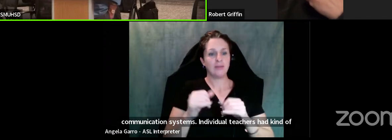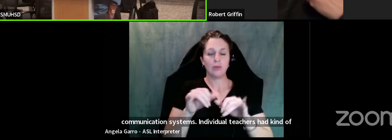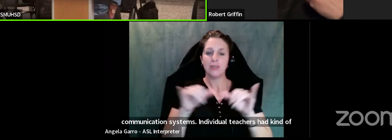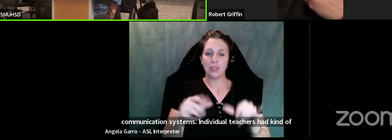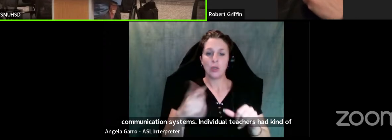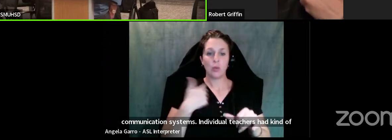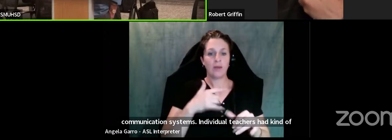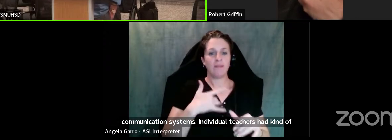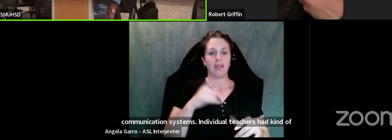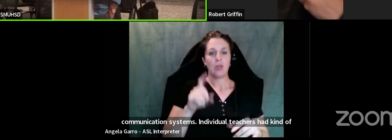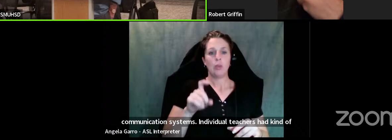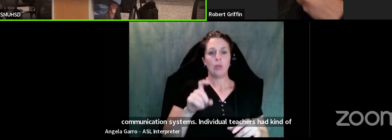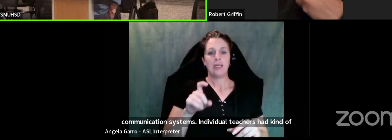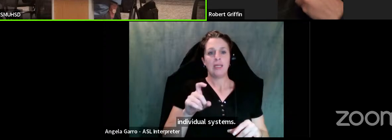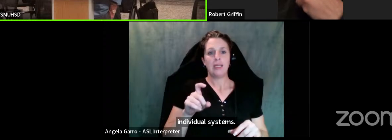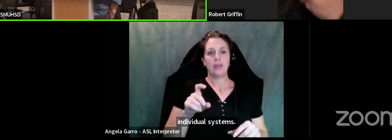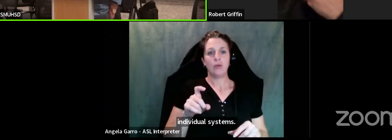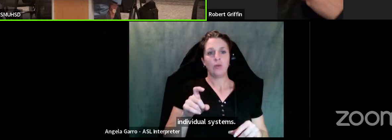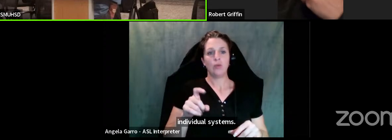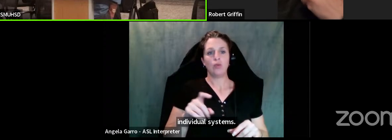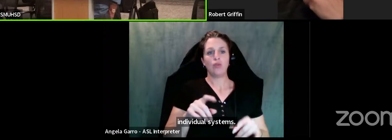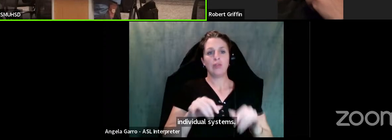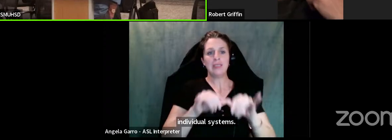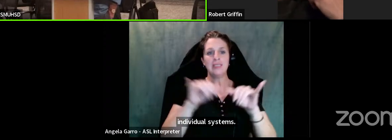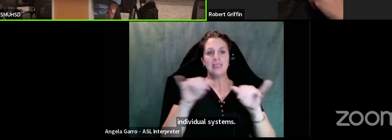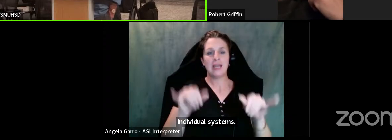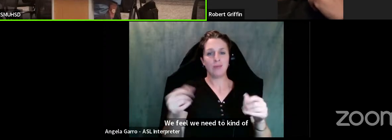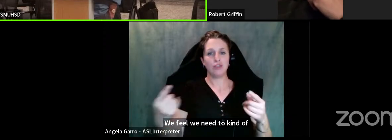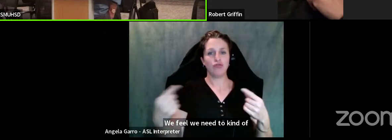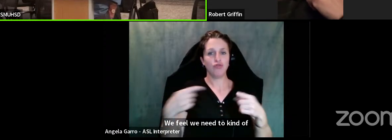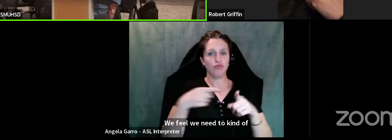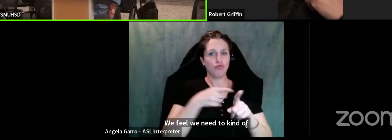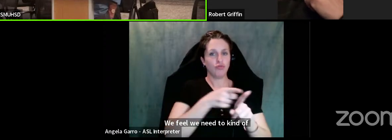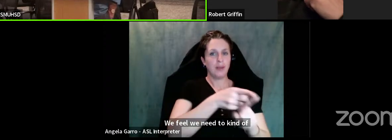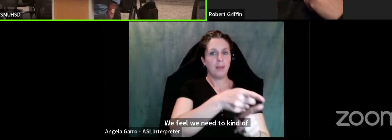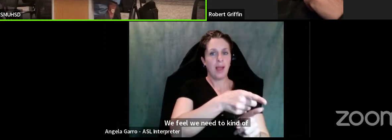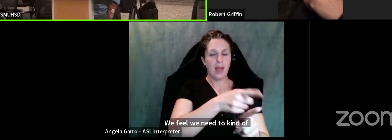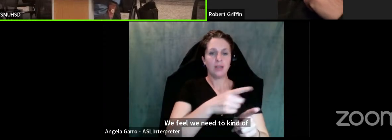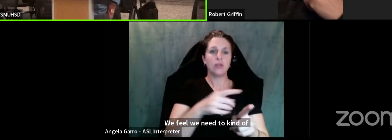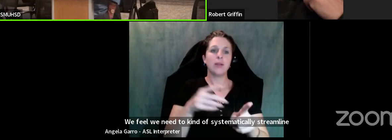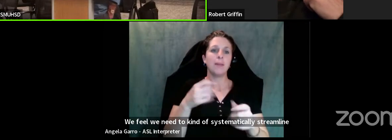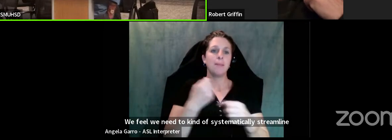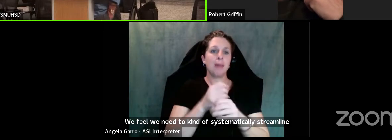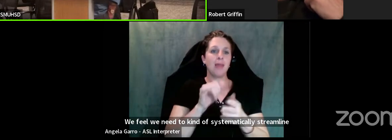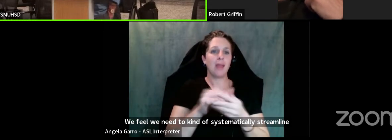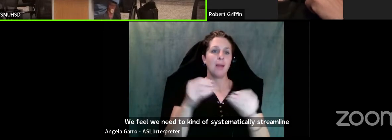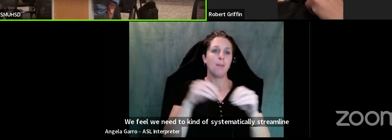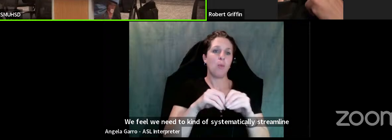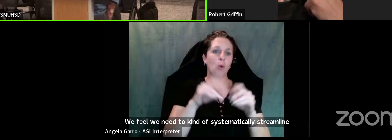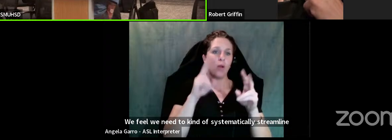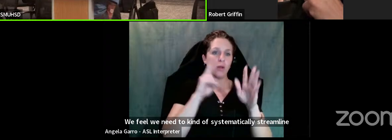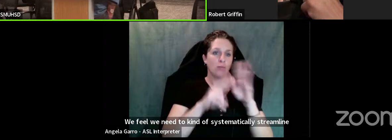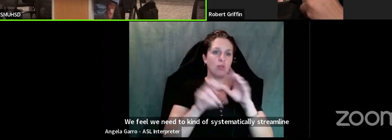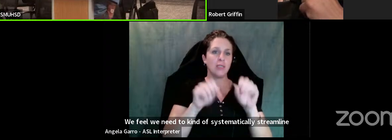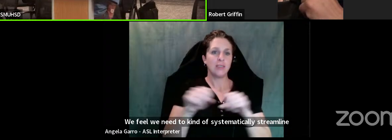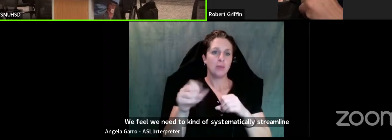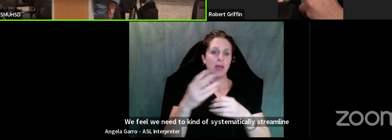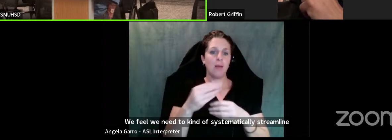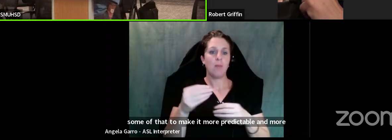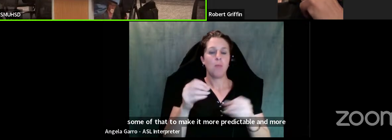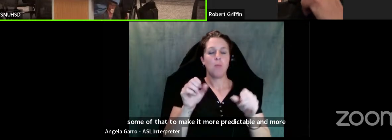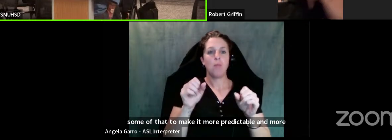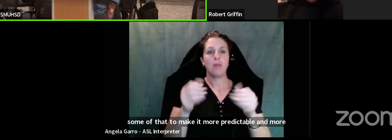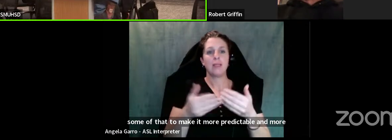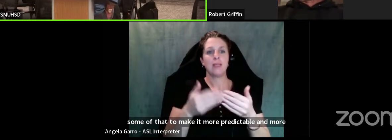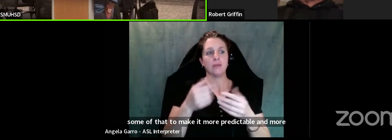feel we need to kind of systematically streamline some of that to make it more predictable and more digestible for students and their families.